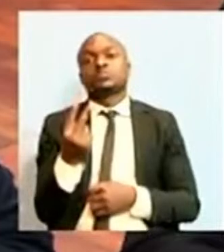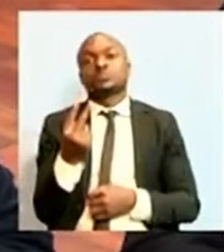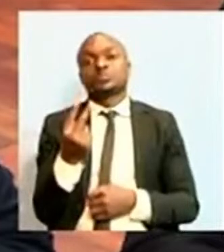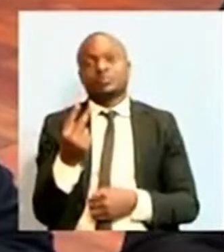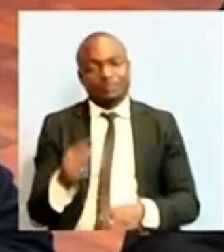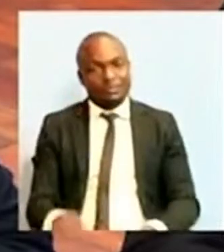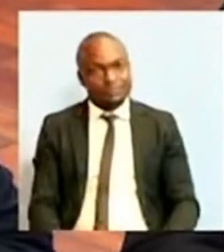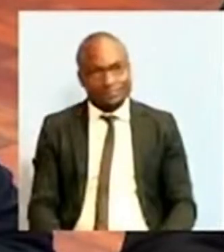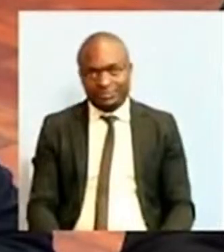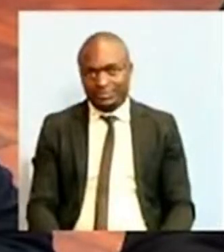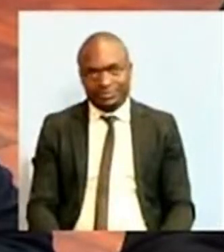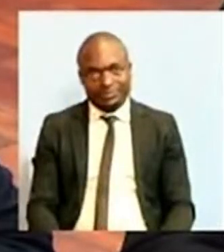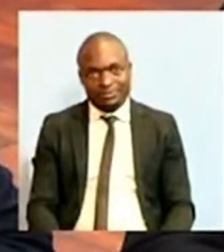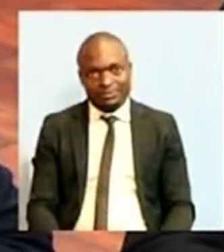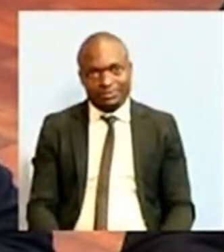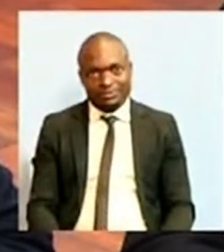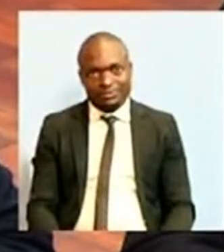that